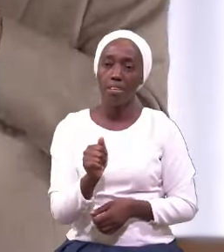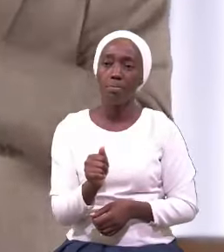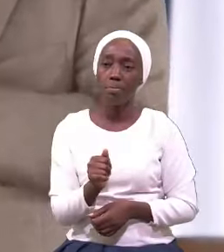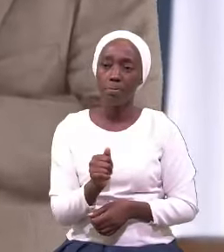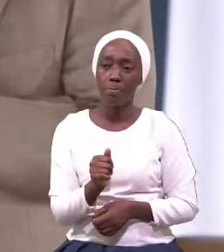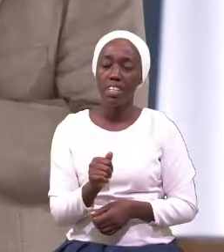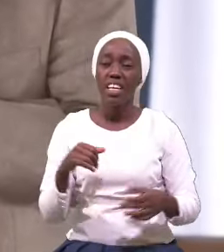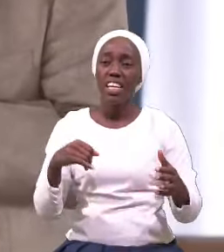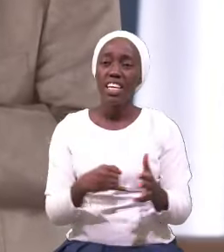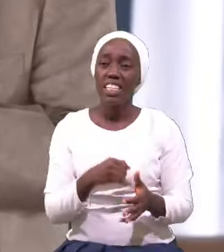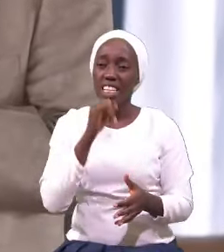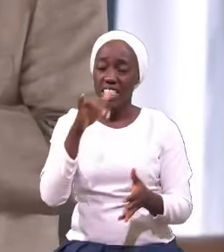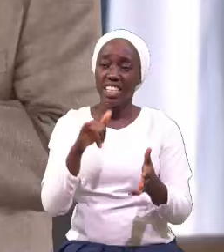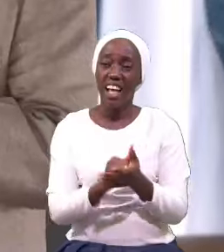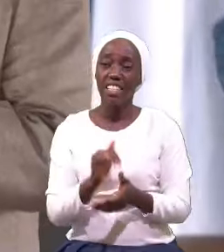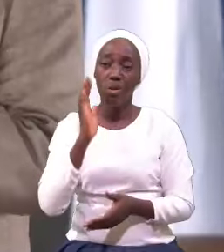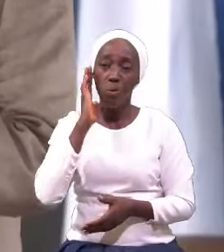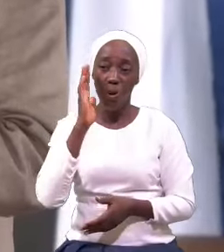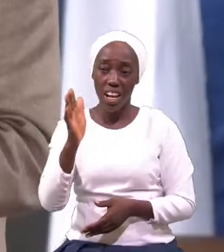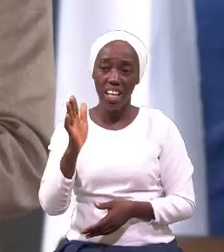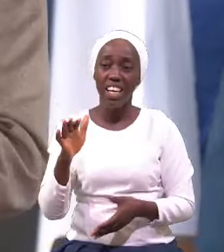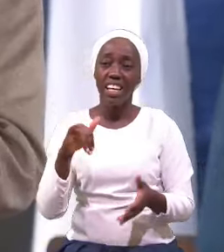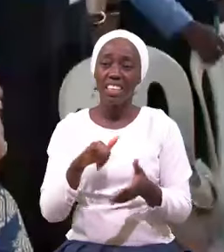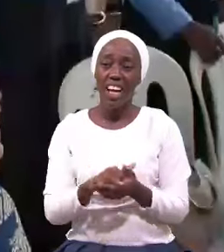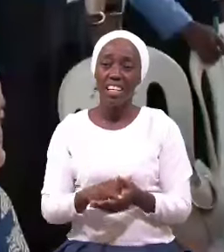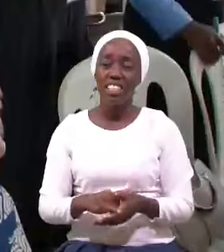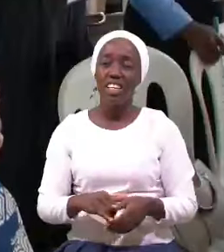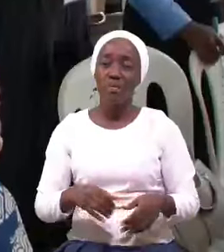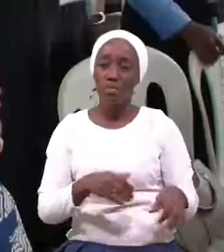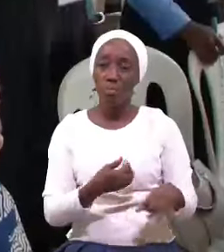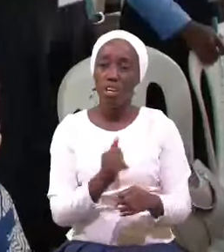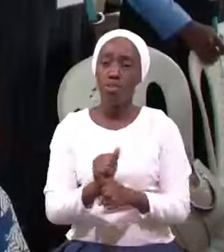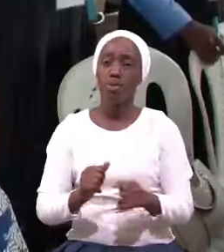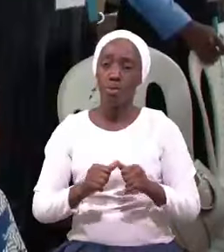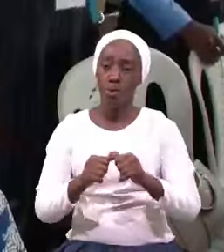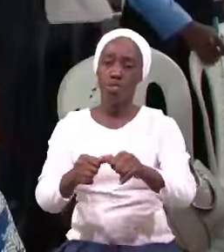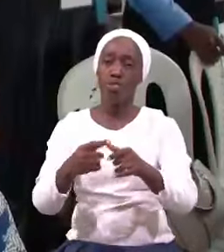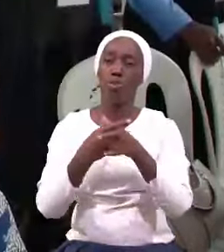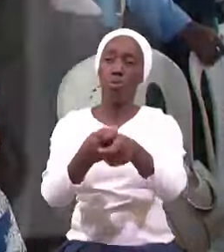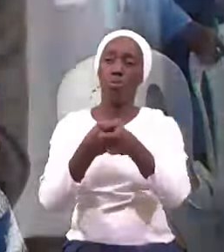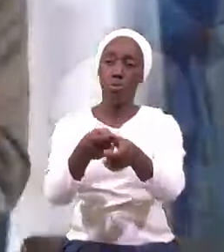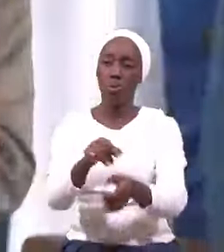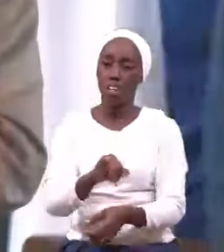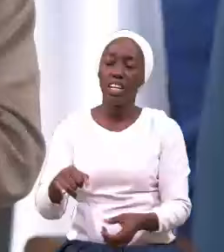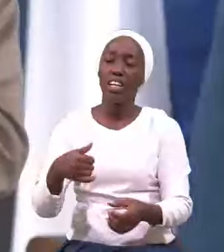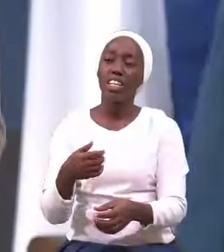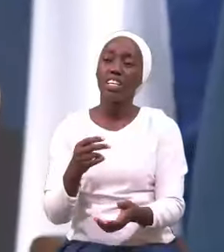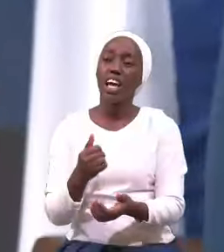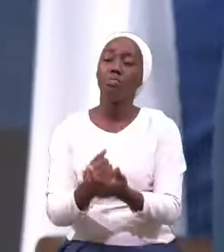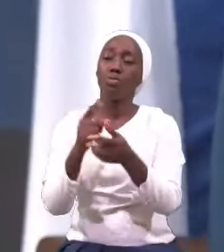It is that will that keeps you running. That keeps you standing.